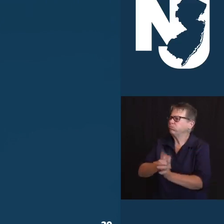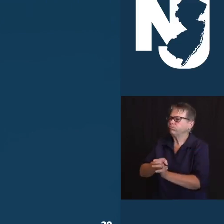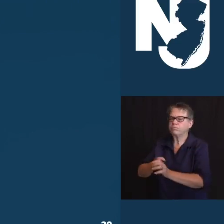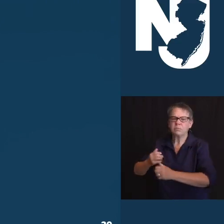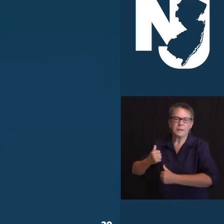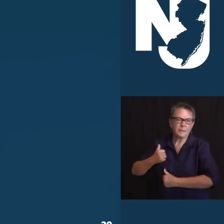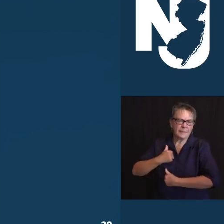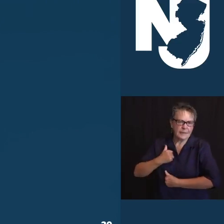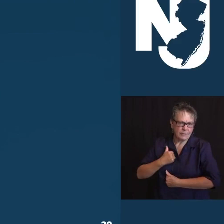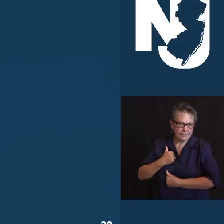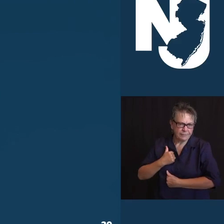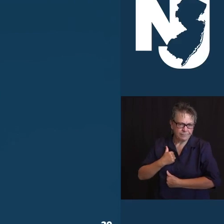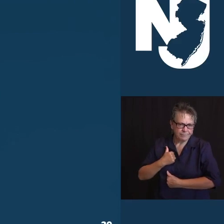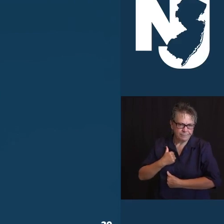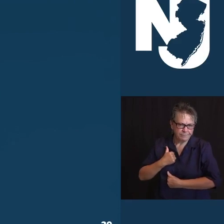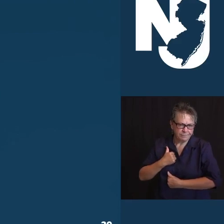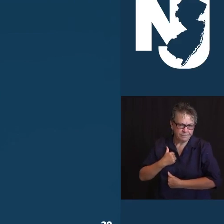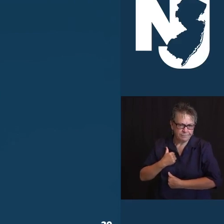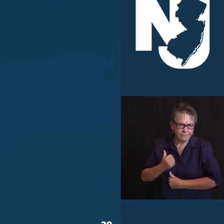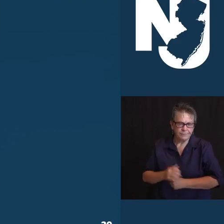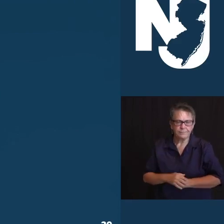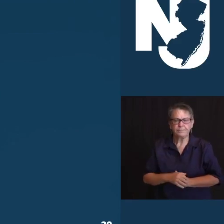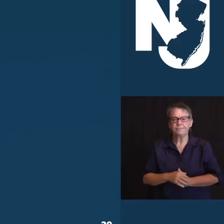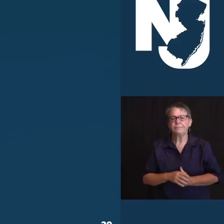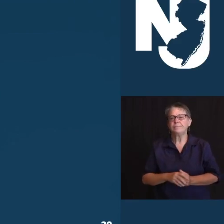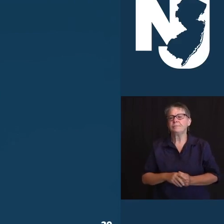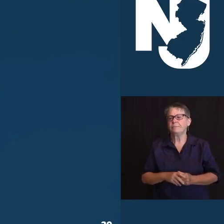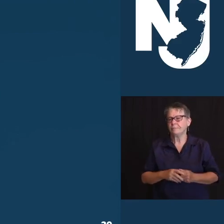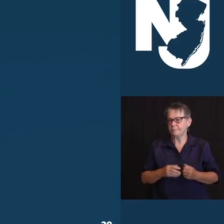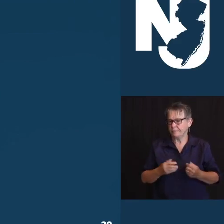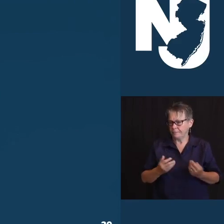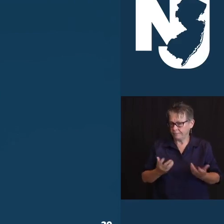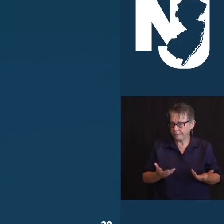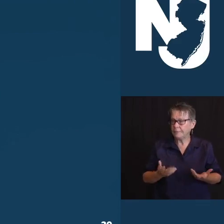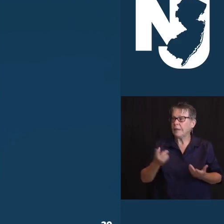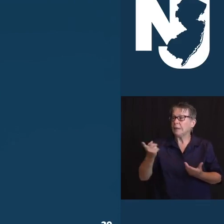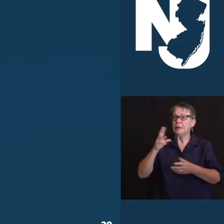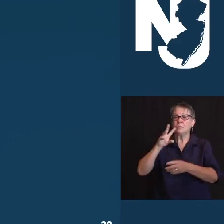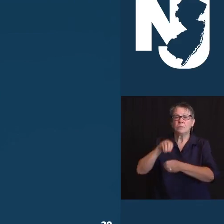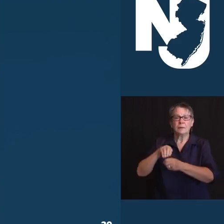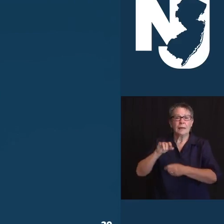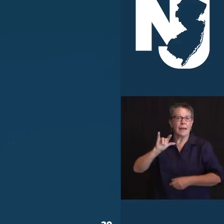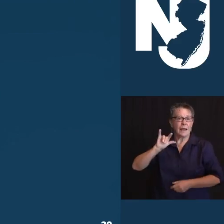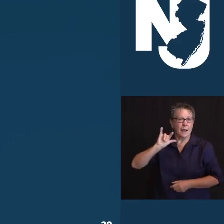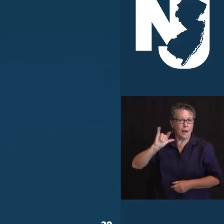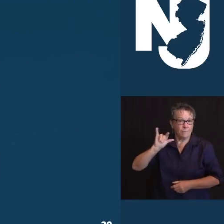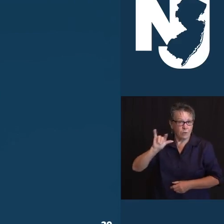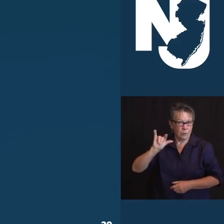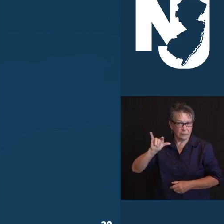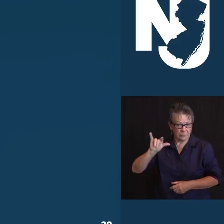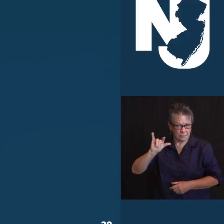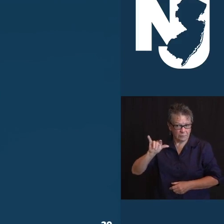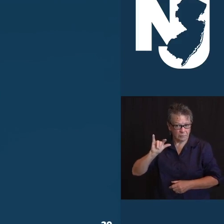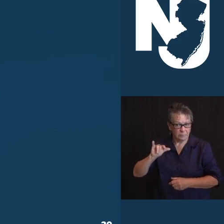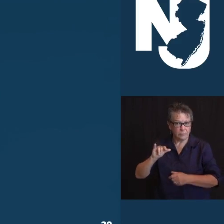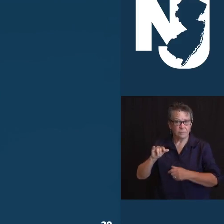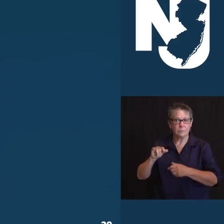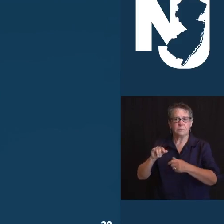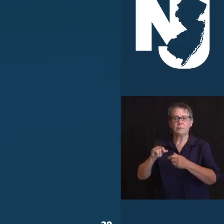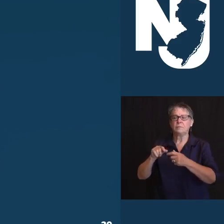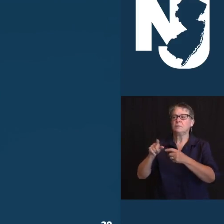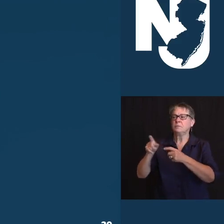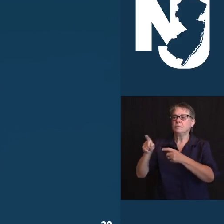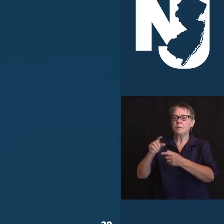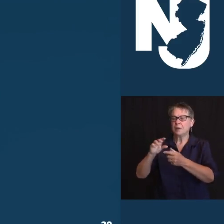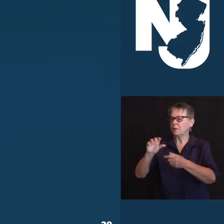The Baltimore Orioles. In the Air Force, Bob was a member of the Strategic Air Command at Yokota Air Base in